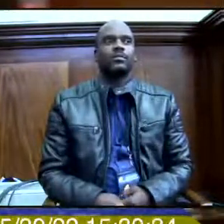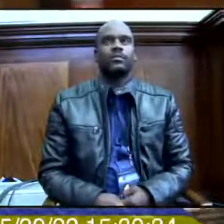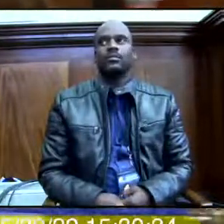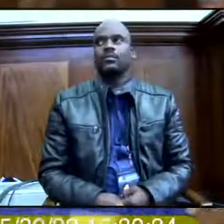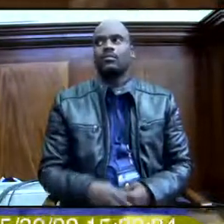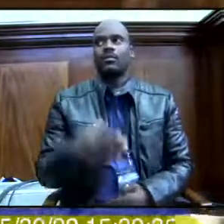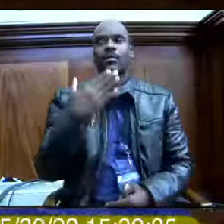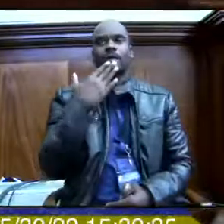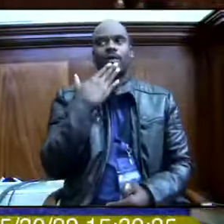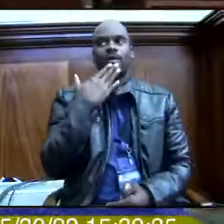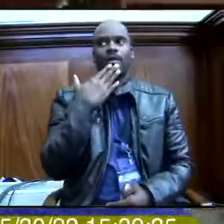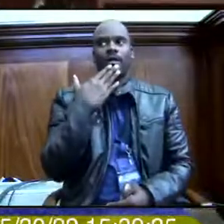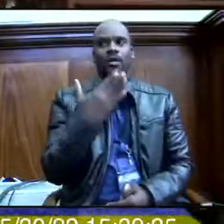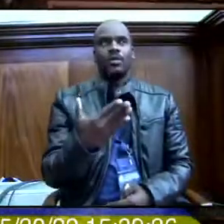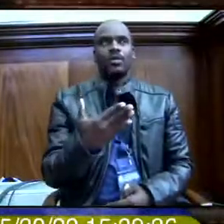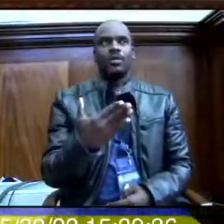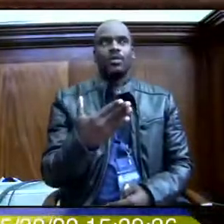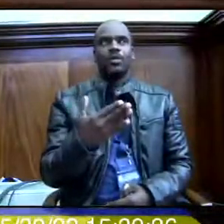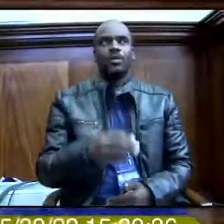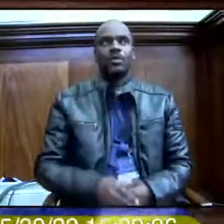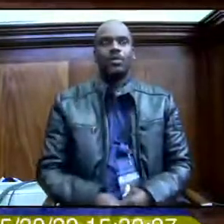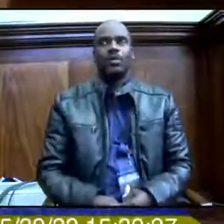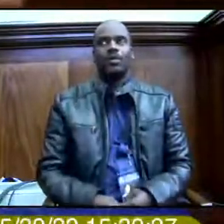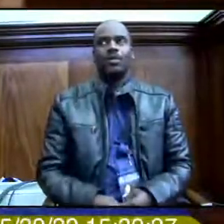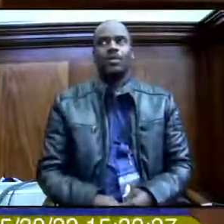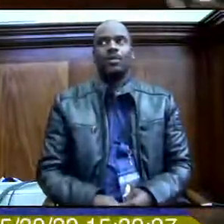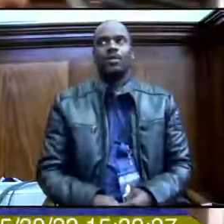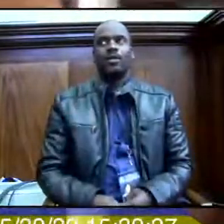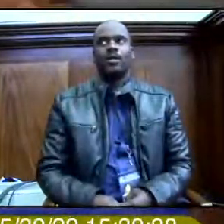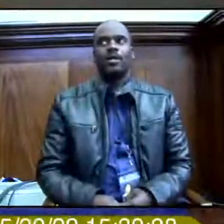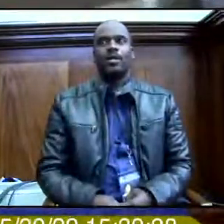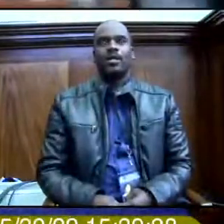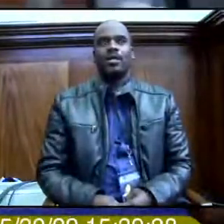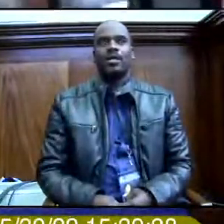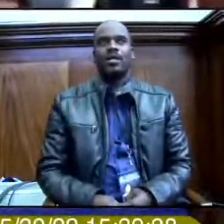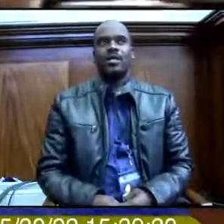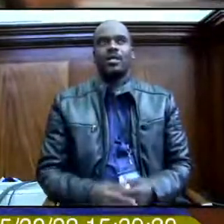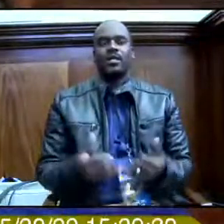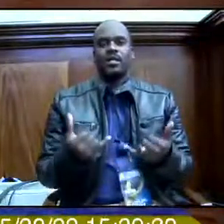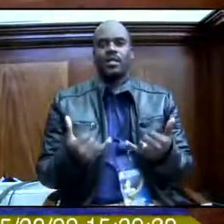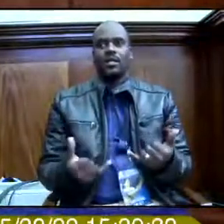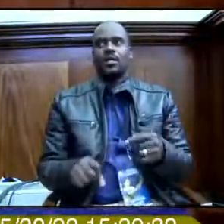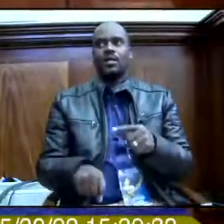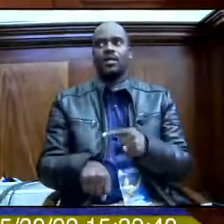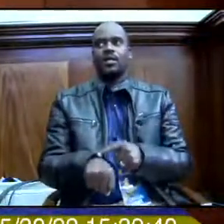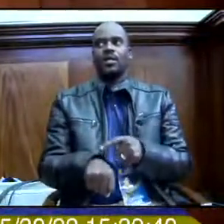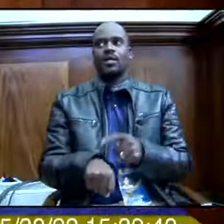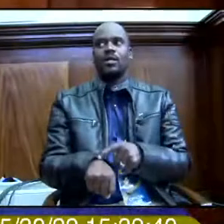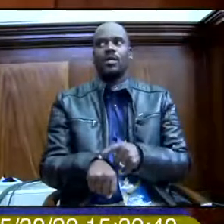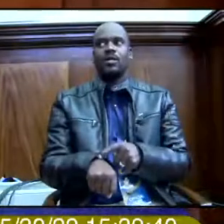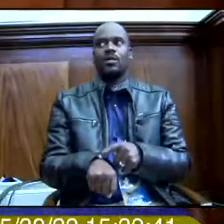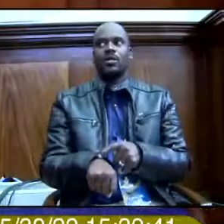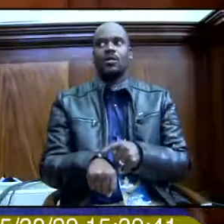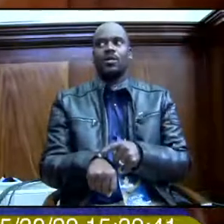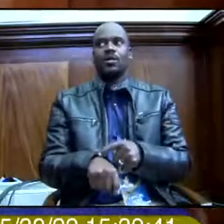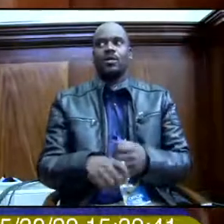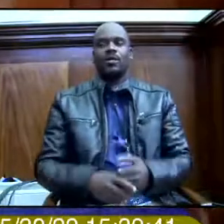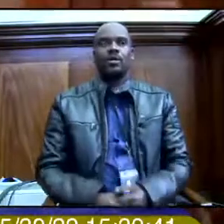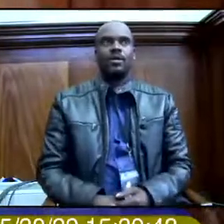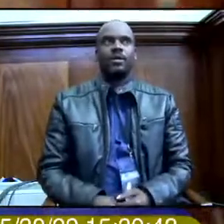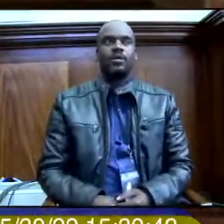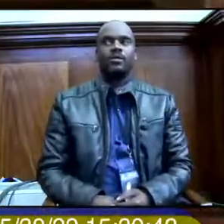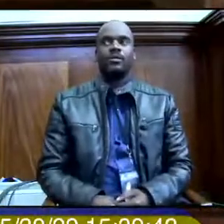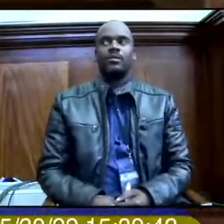thank you very much mr musia and now it's an opportunity now for software affiliates